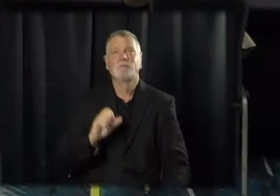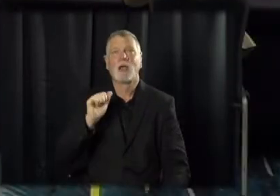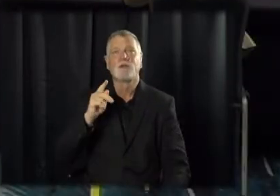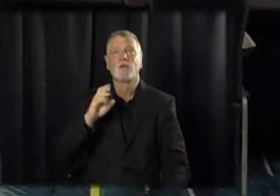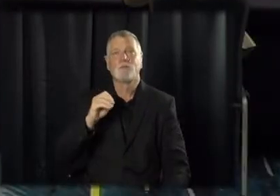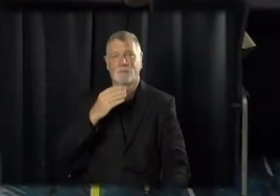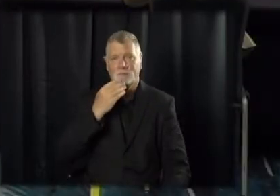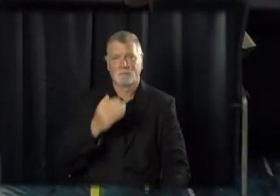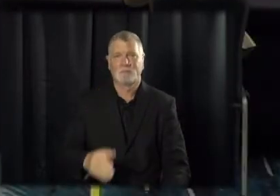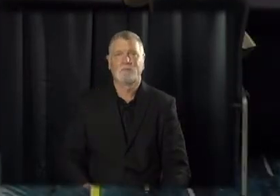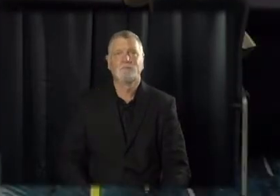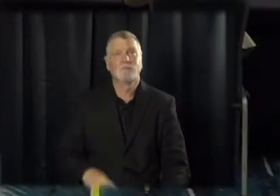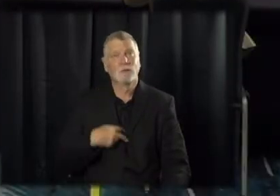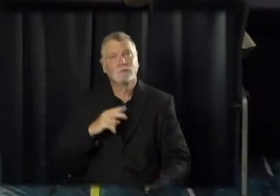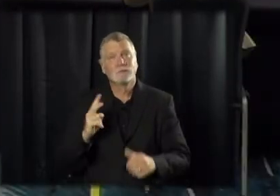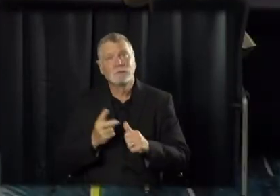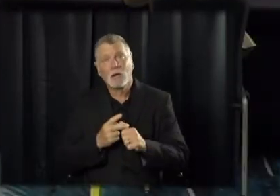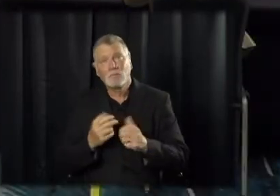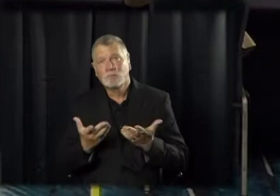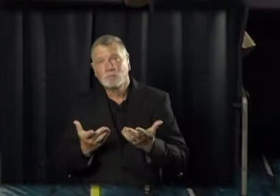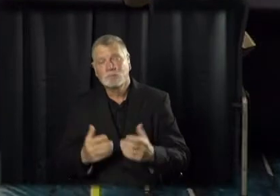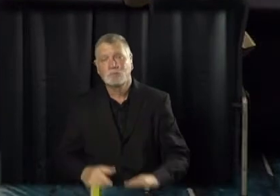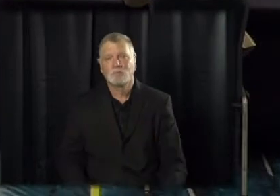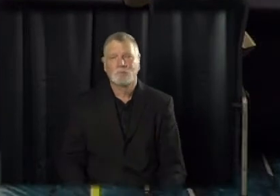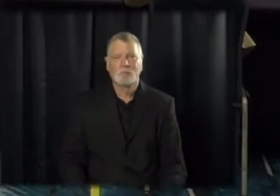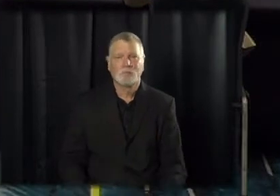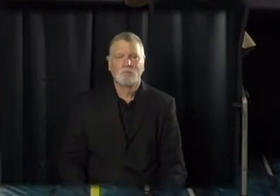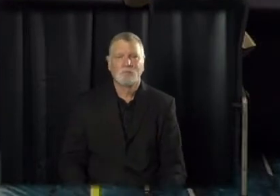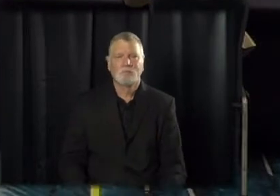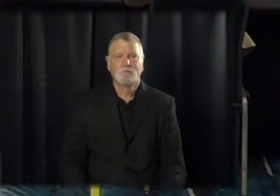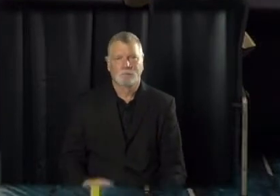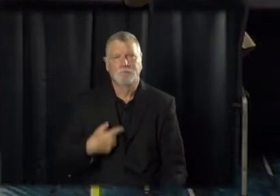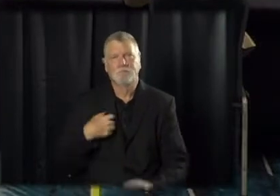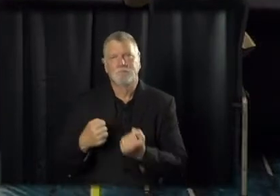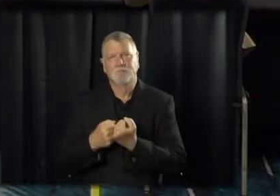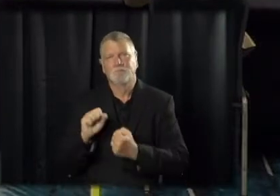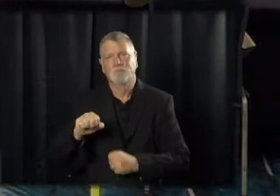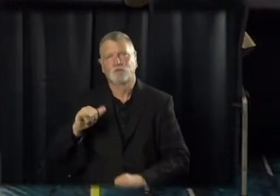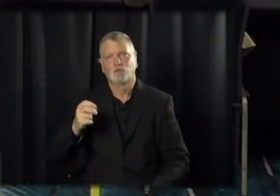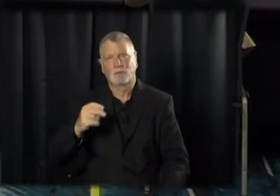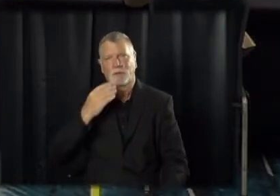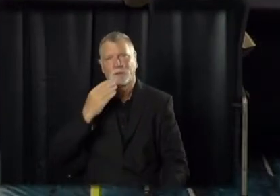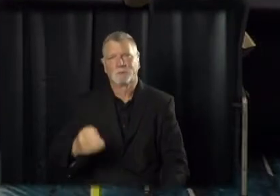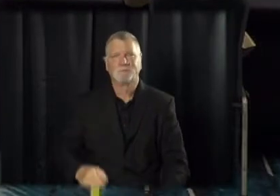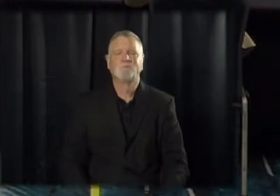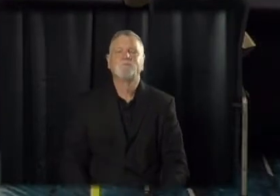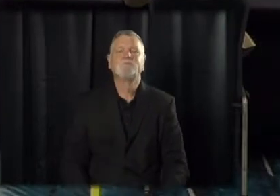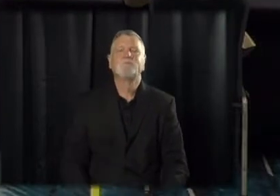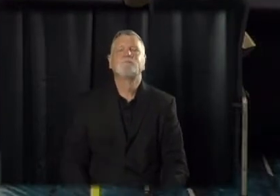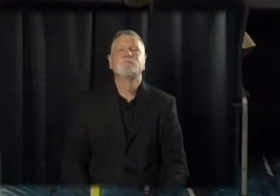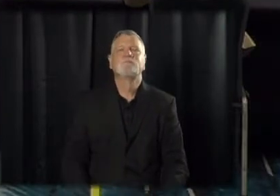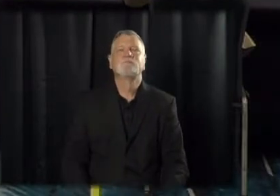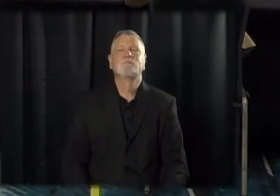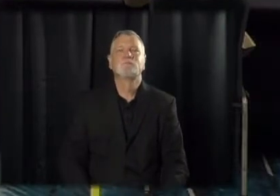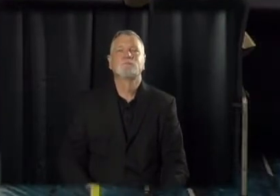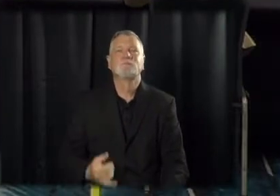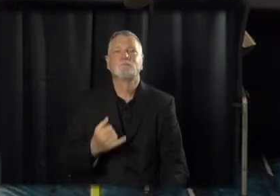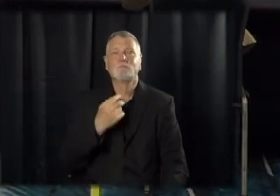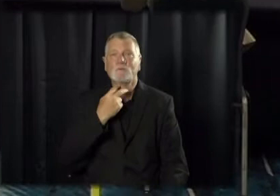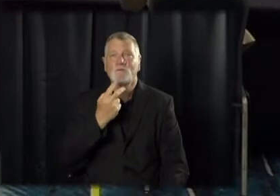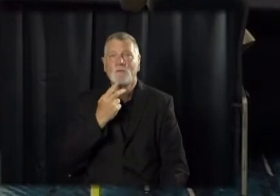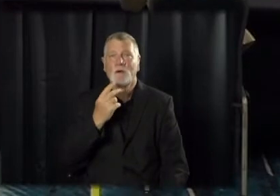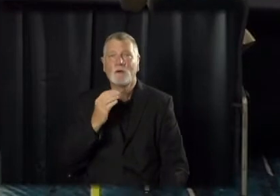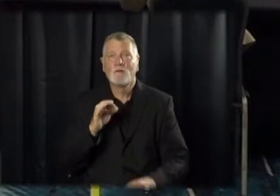Antonio. Do I have a second? I'll second that. Thank you, John. And I'll go back to the voice vote if I